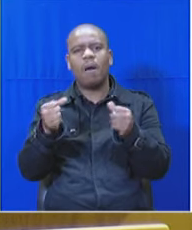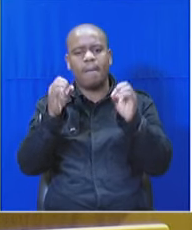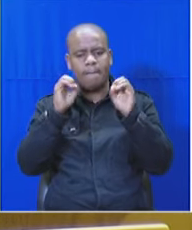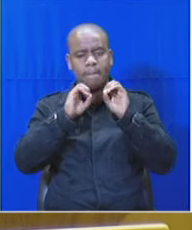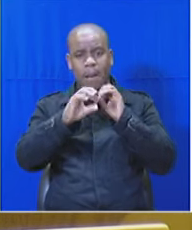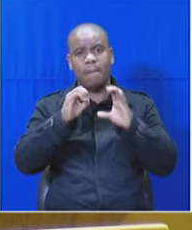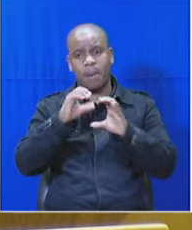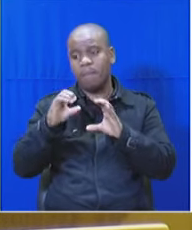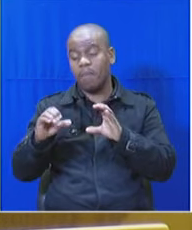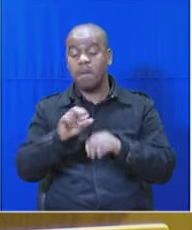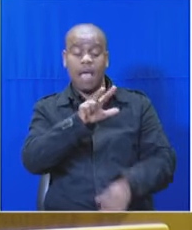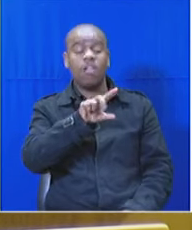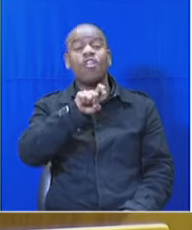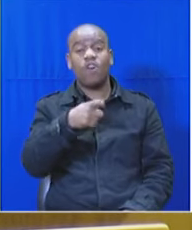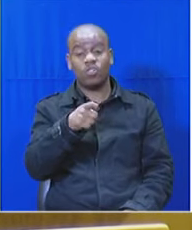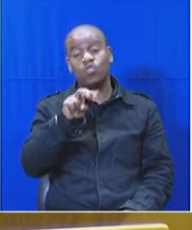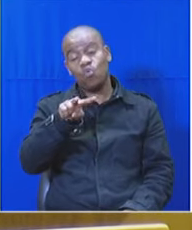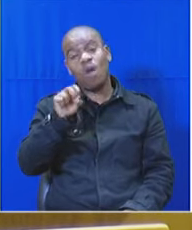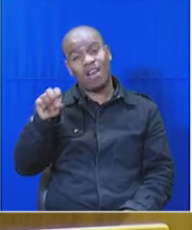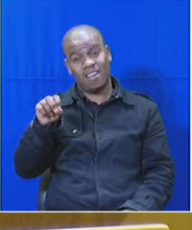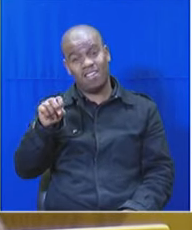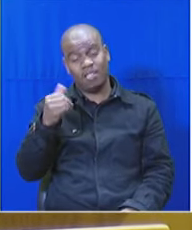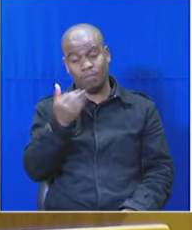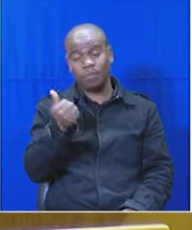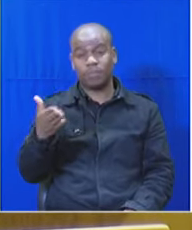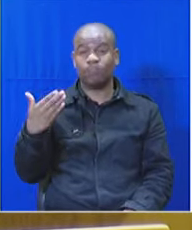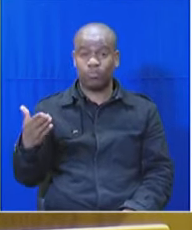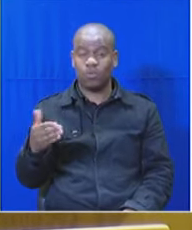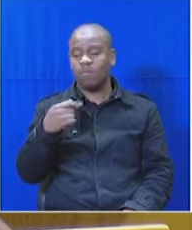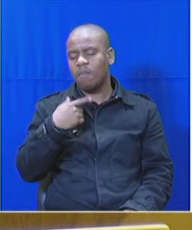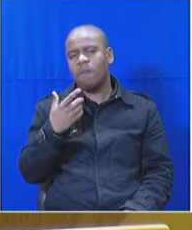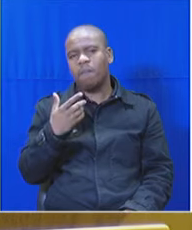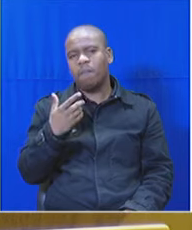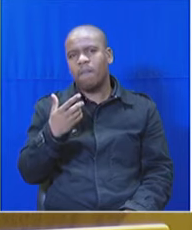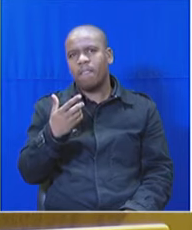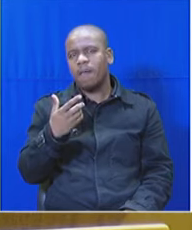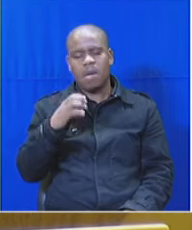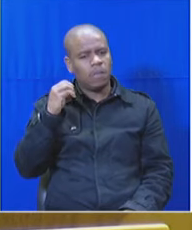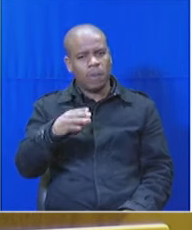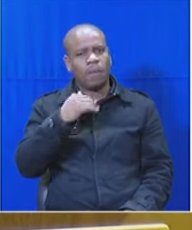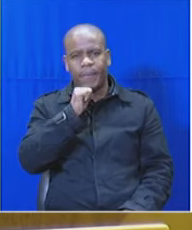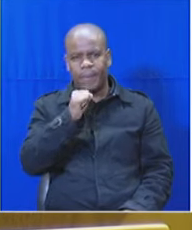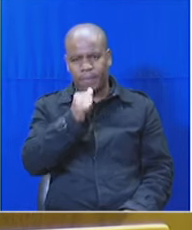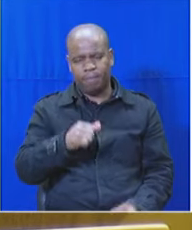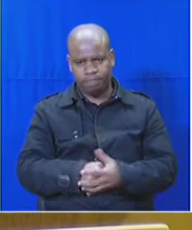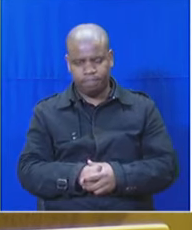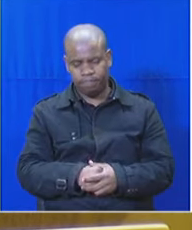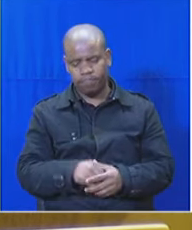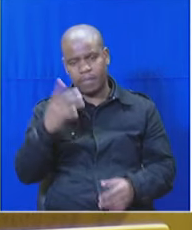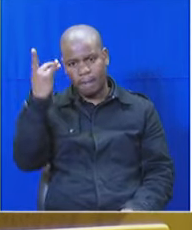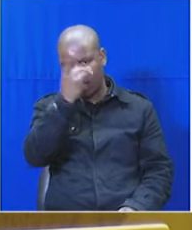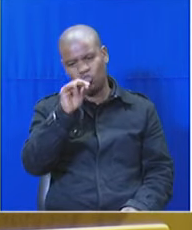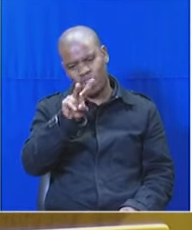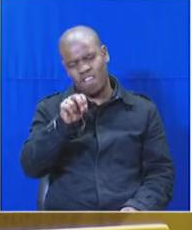Approximately 8,200 claims are not as settled as yet. By March